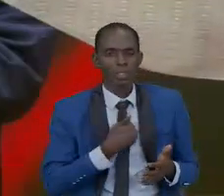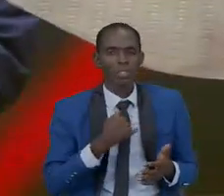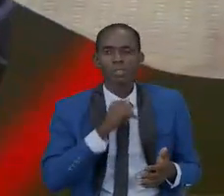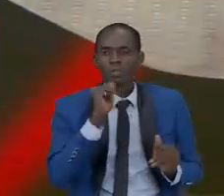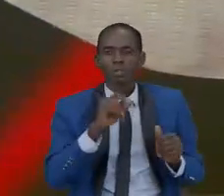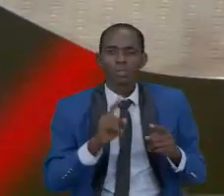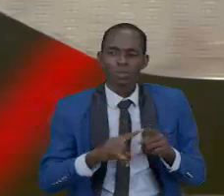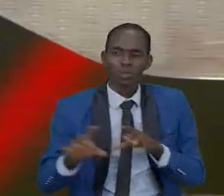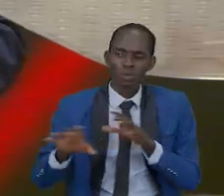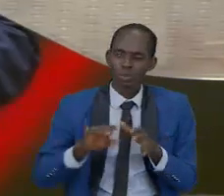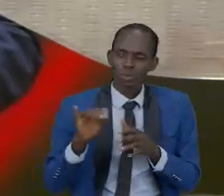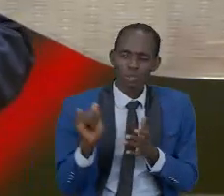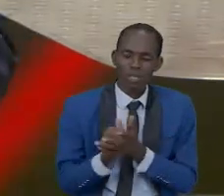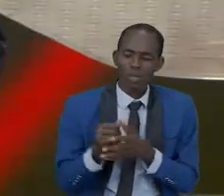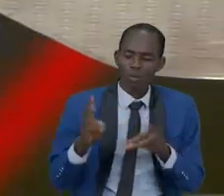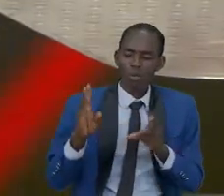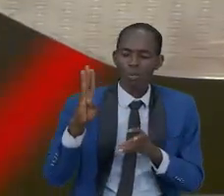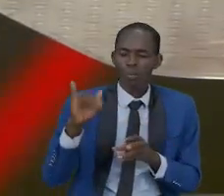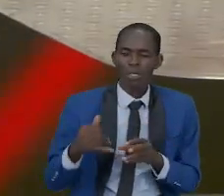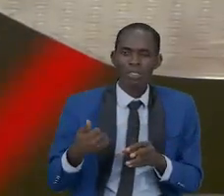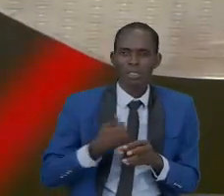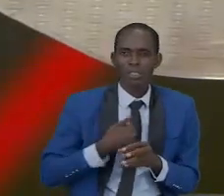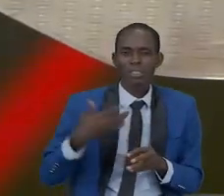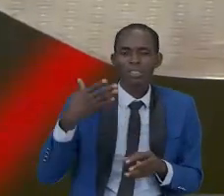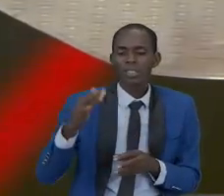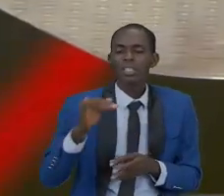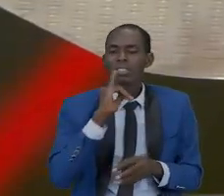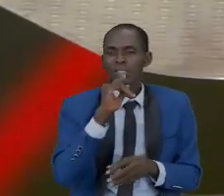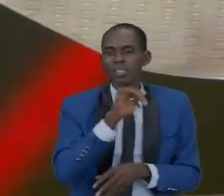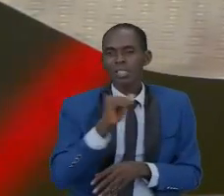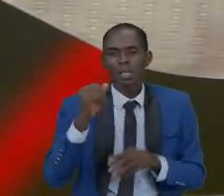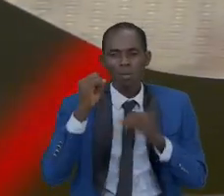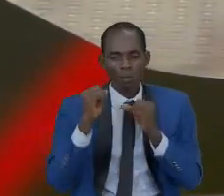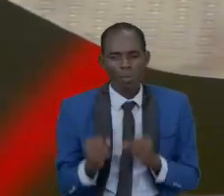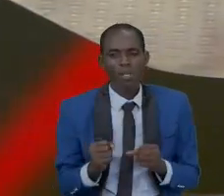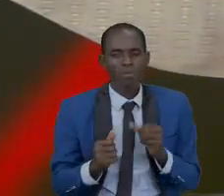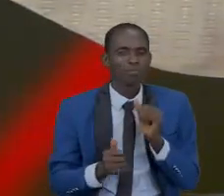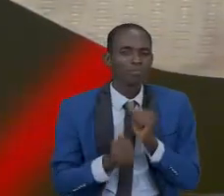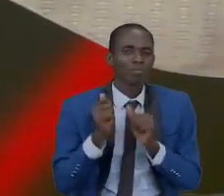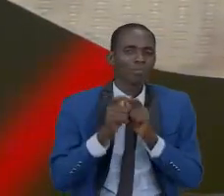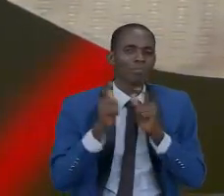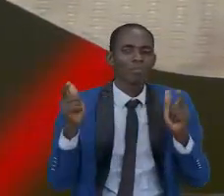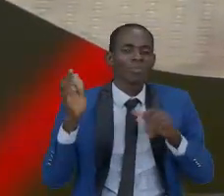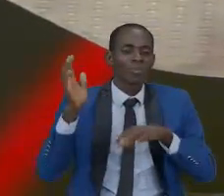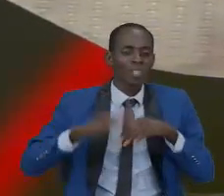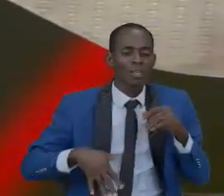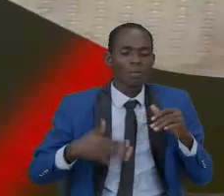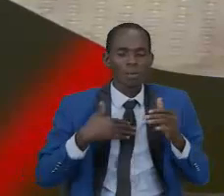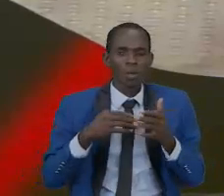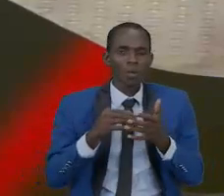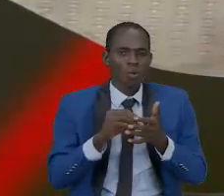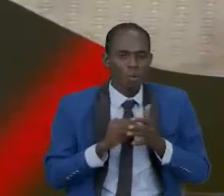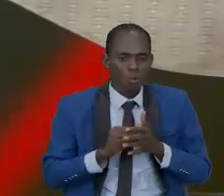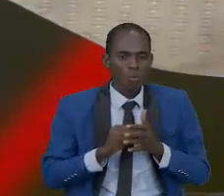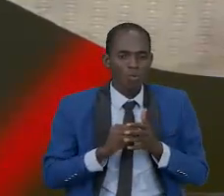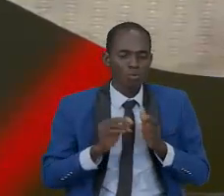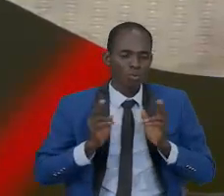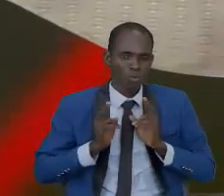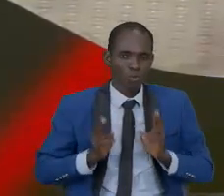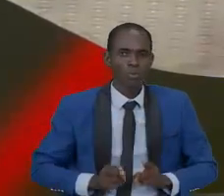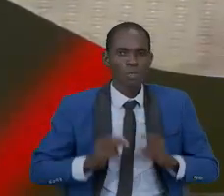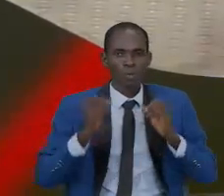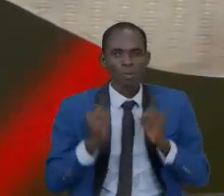act like this by myself that is a power greater than my natural power there is a